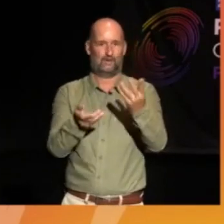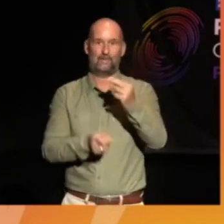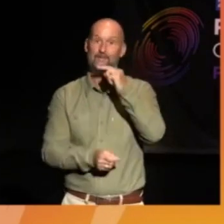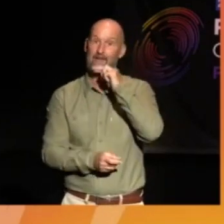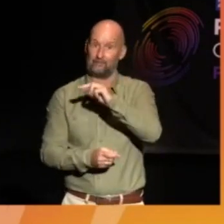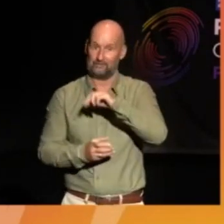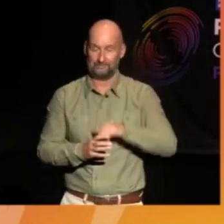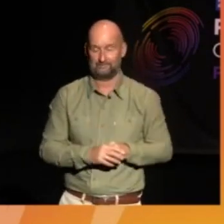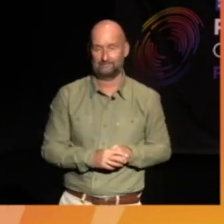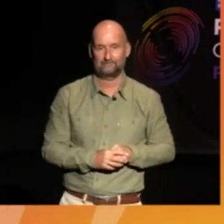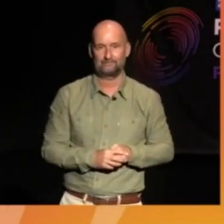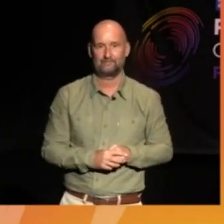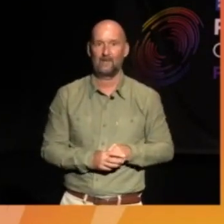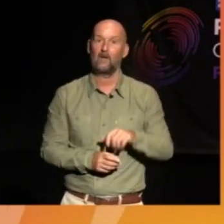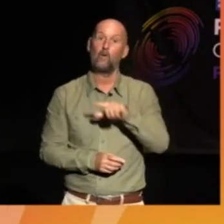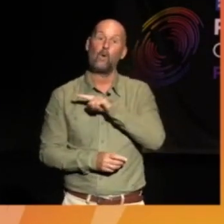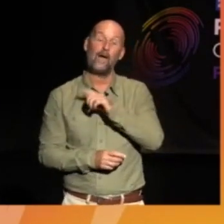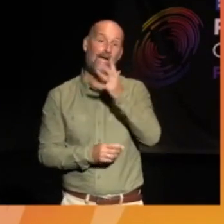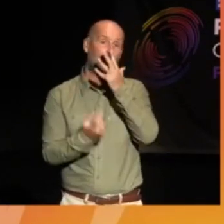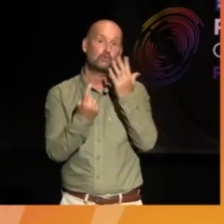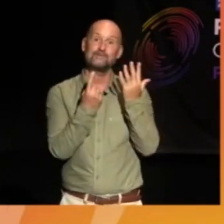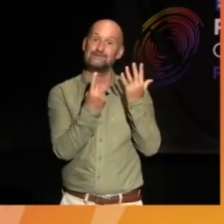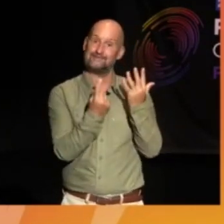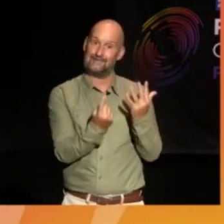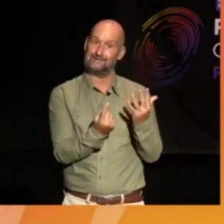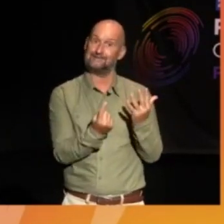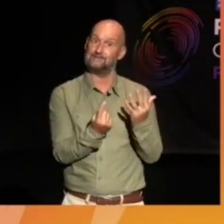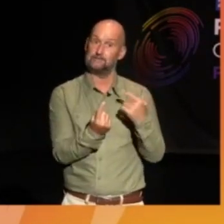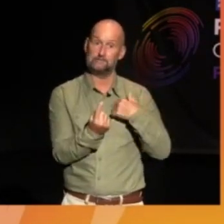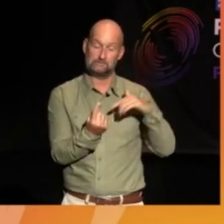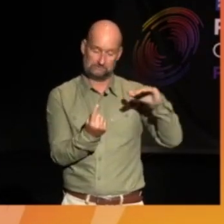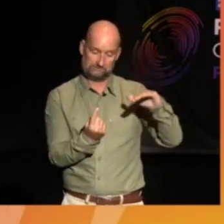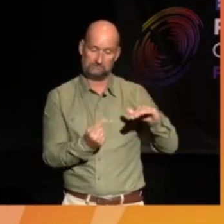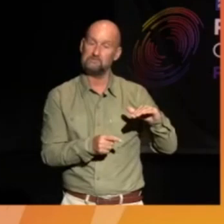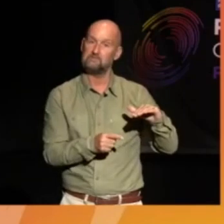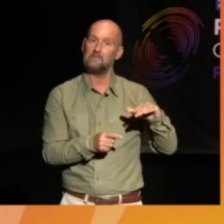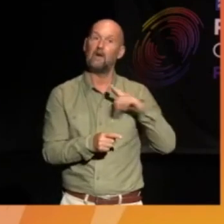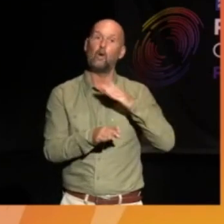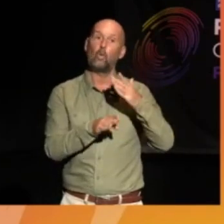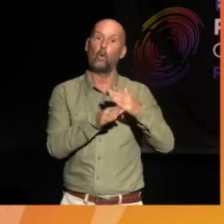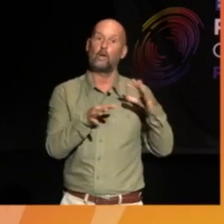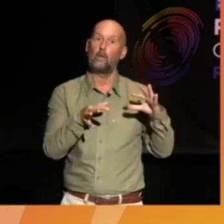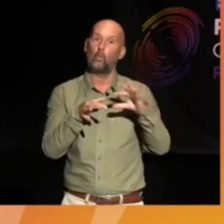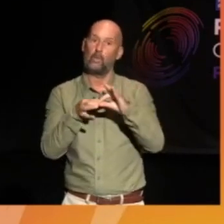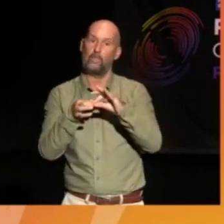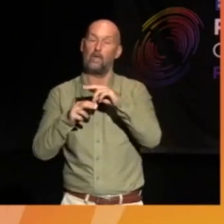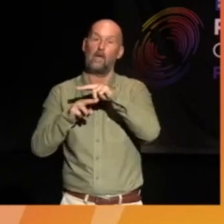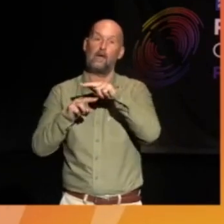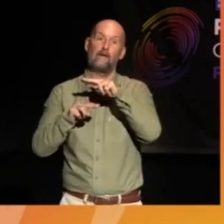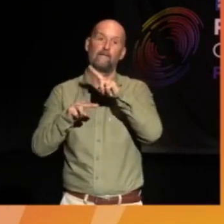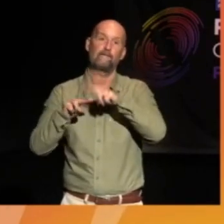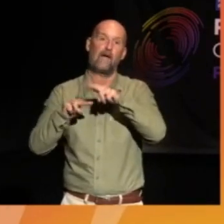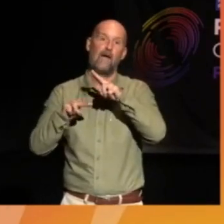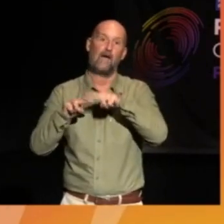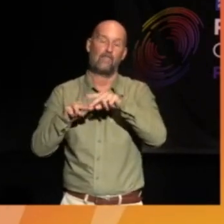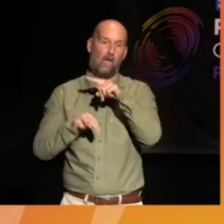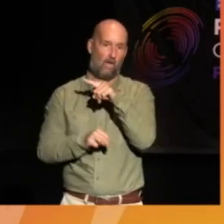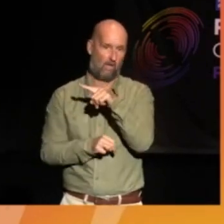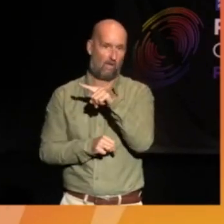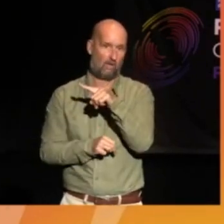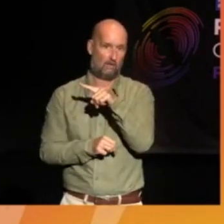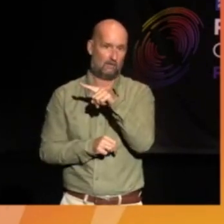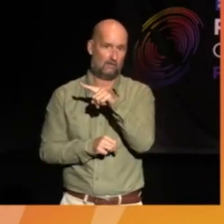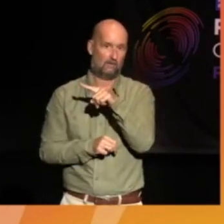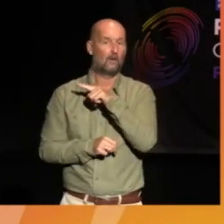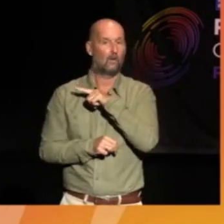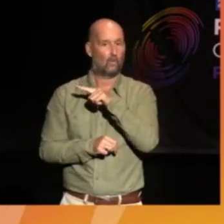I was only 6 years old when I started working with my father. My father is a driver, so I used